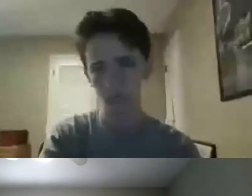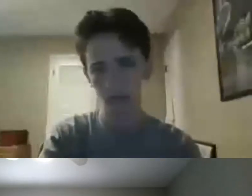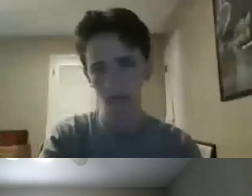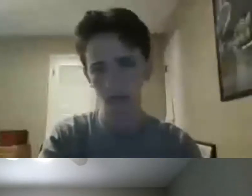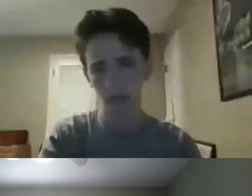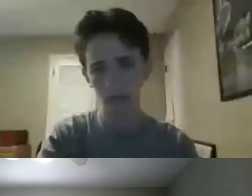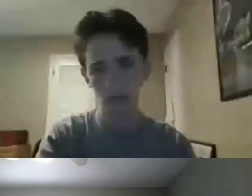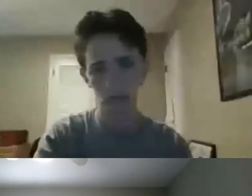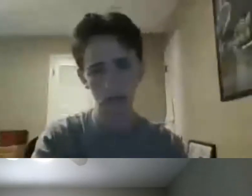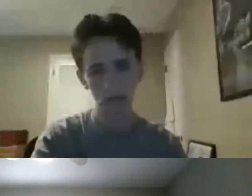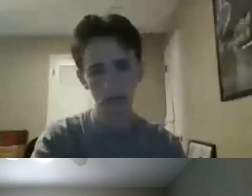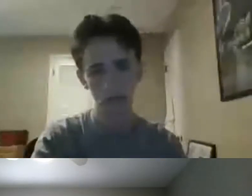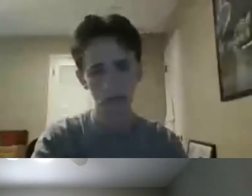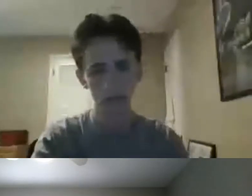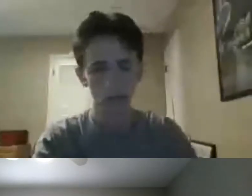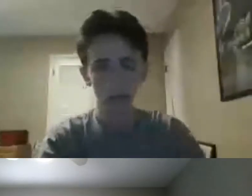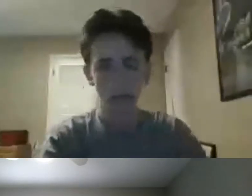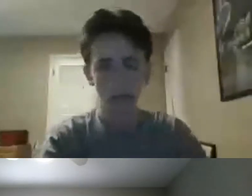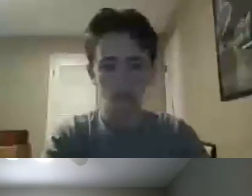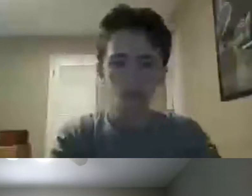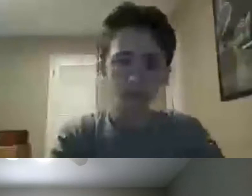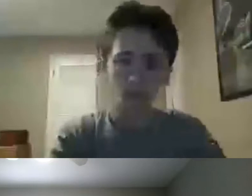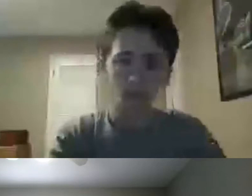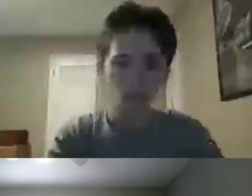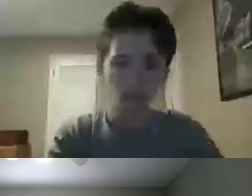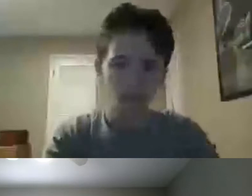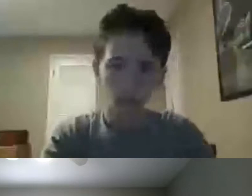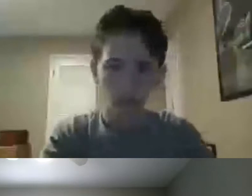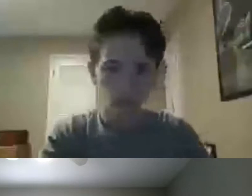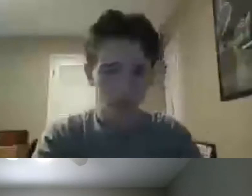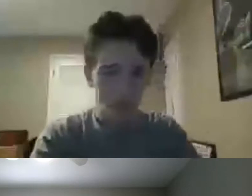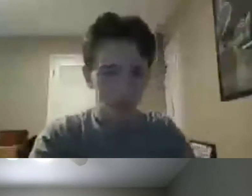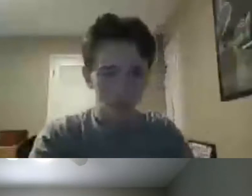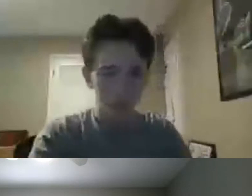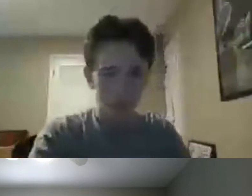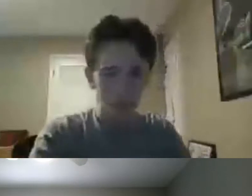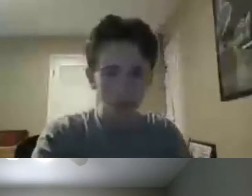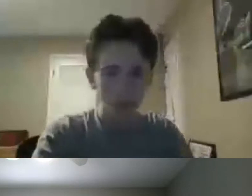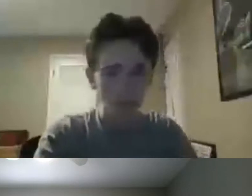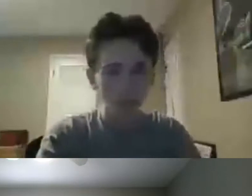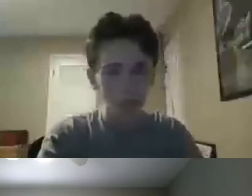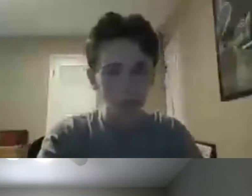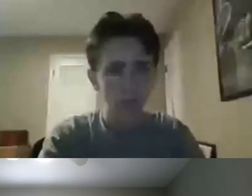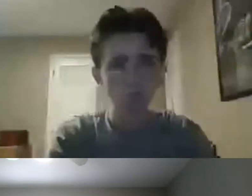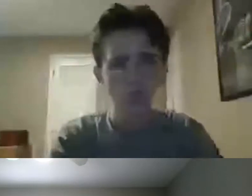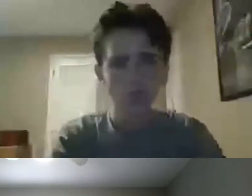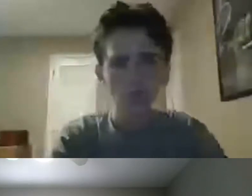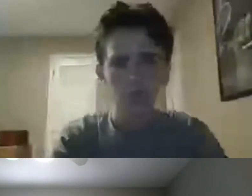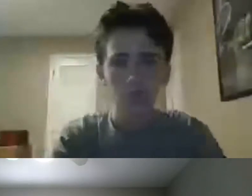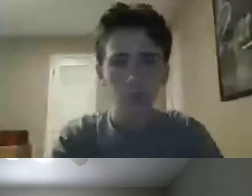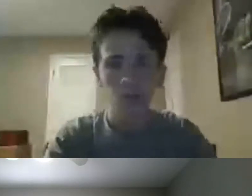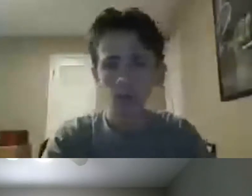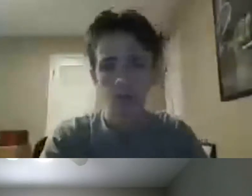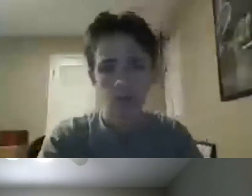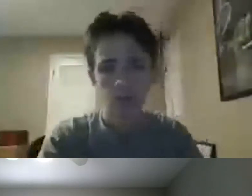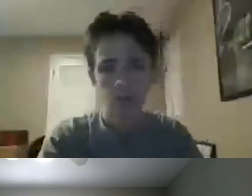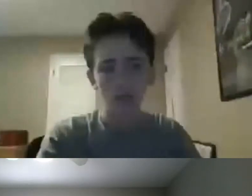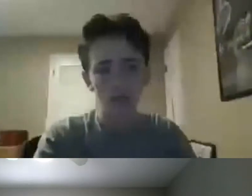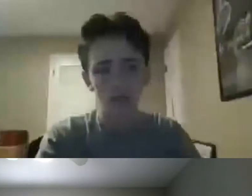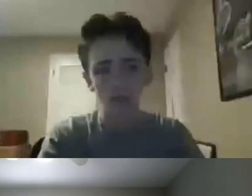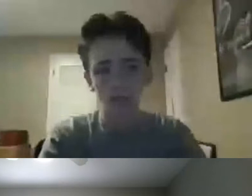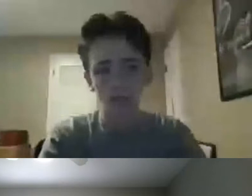year, at least personally for me, there were a lot of hiccups, and a lot of students may not have internet or things at home, and I want to make